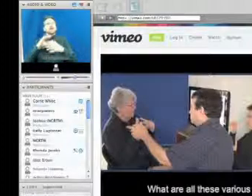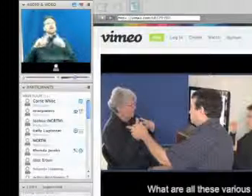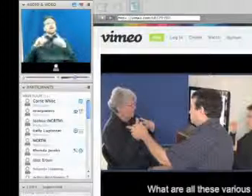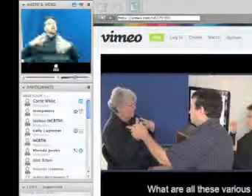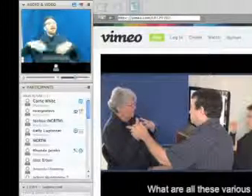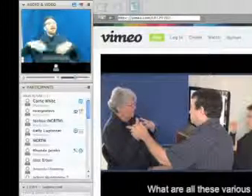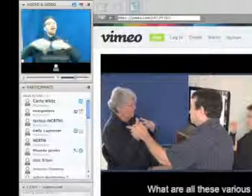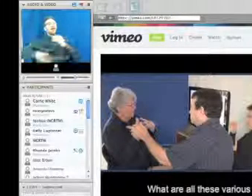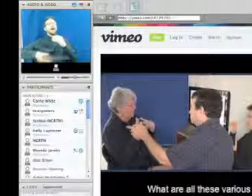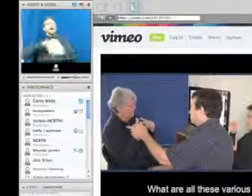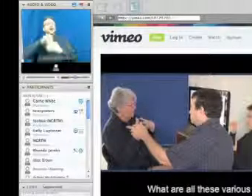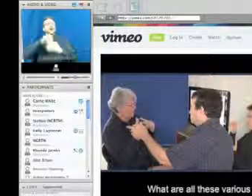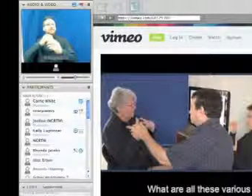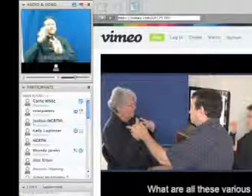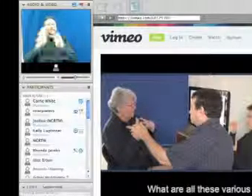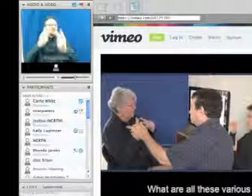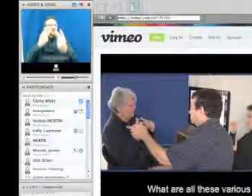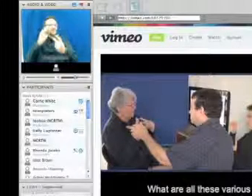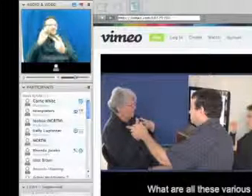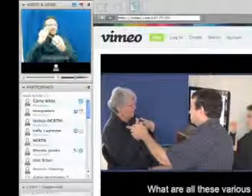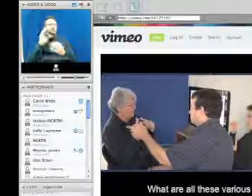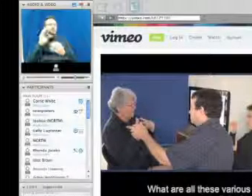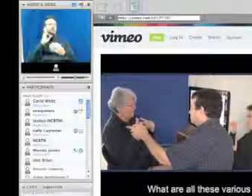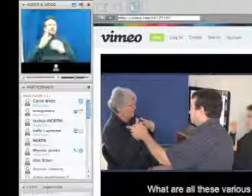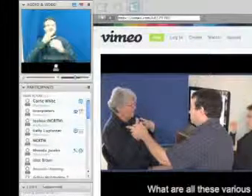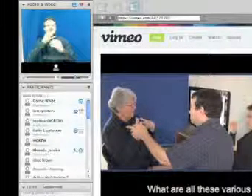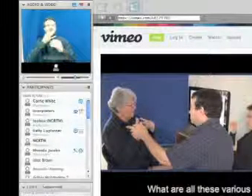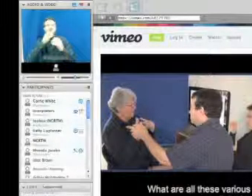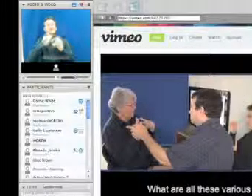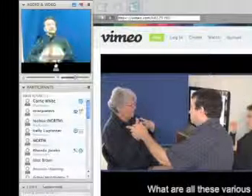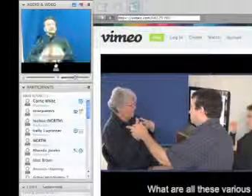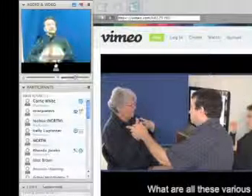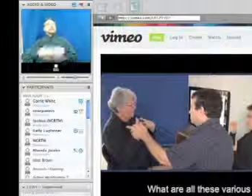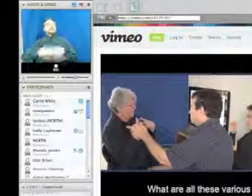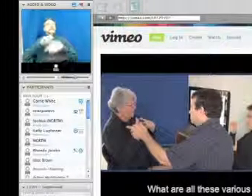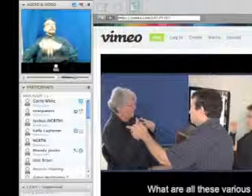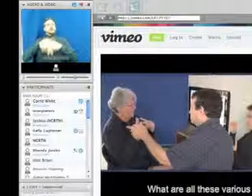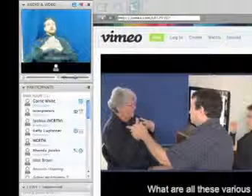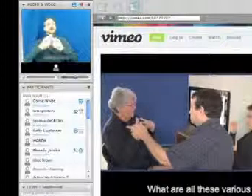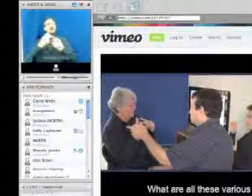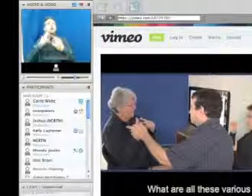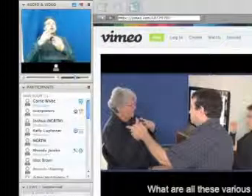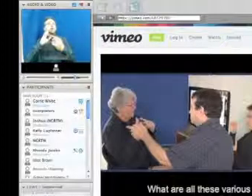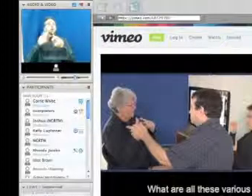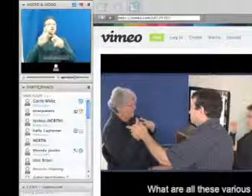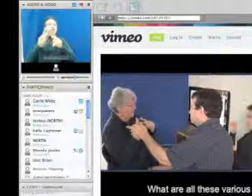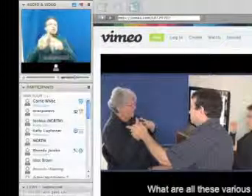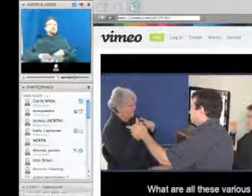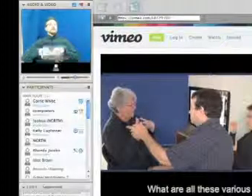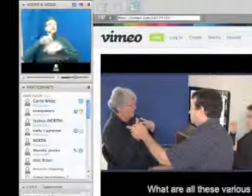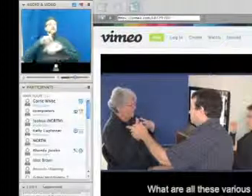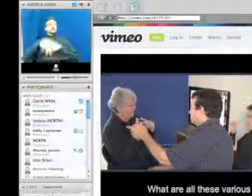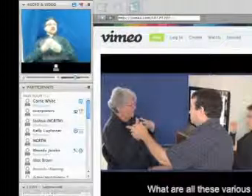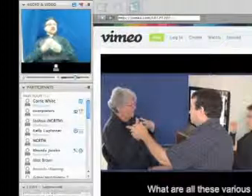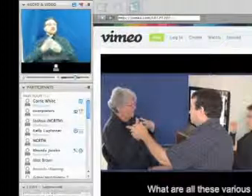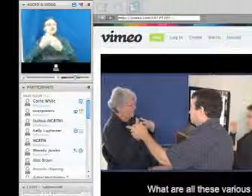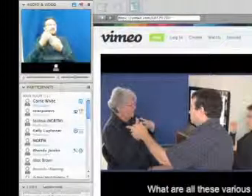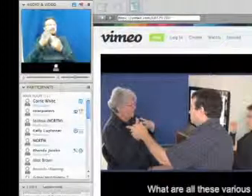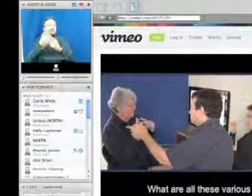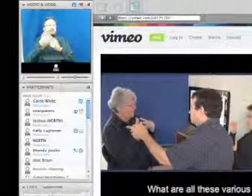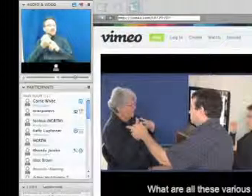to get a taste of something different, of a whole lot more visual information. So we're going to meet the deafblind person